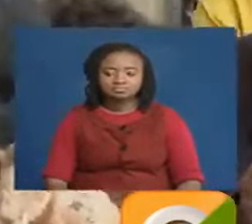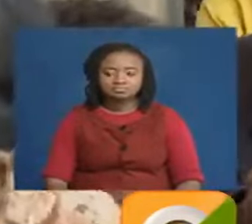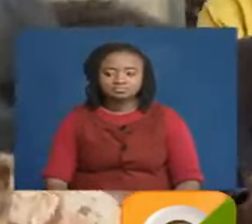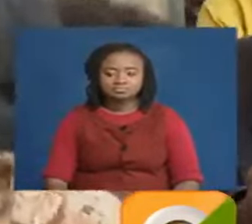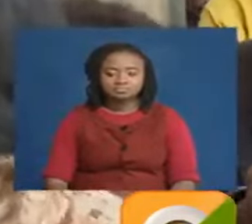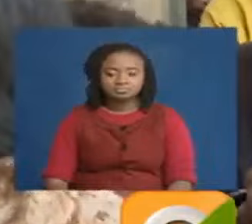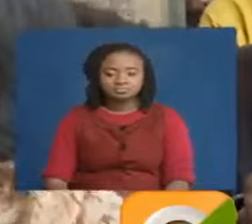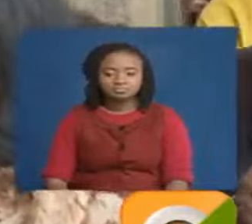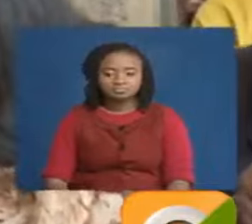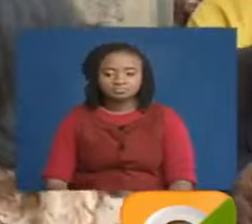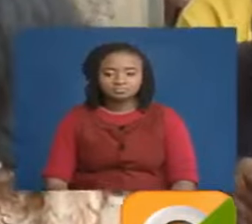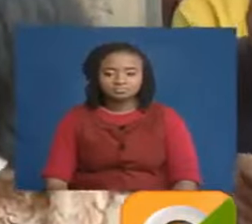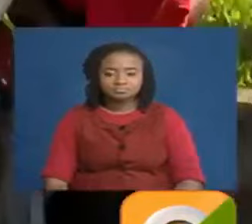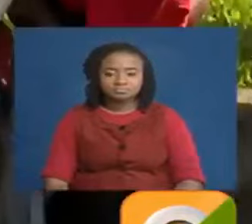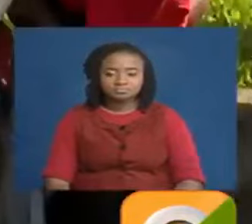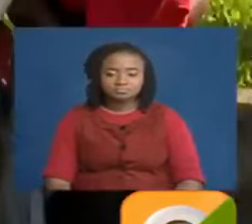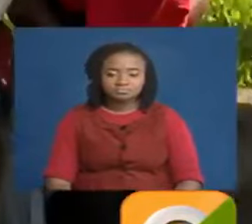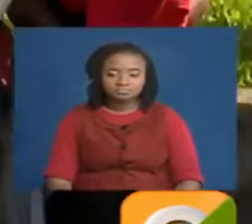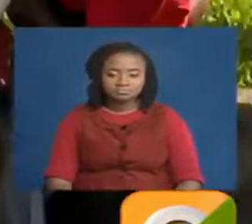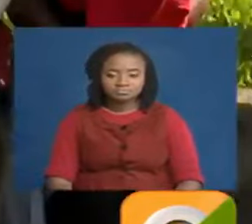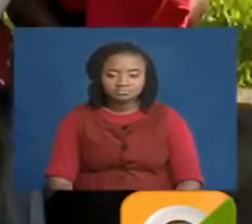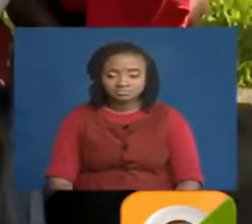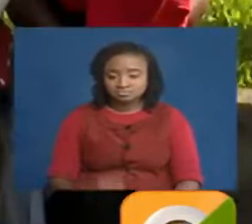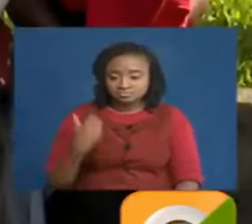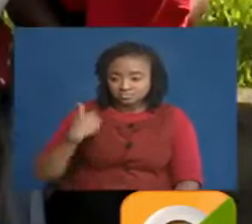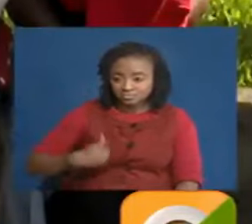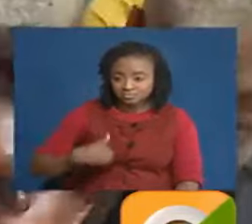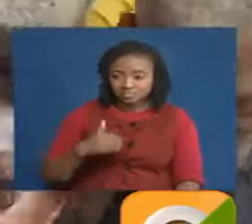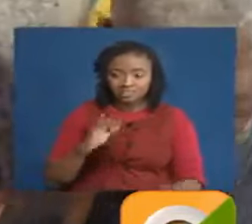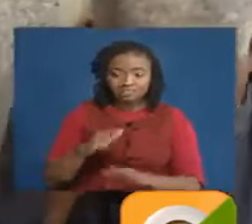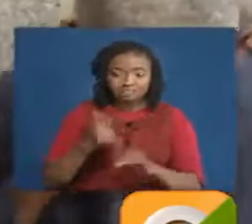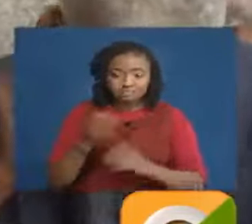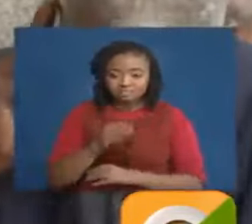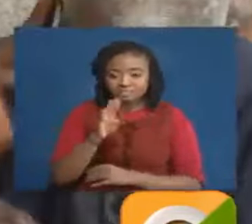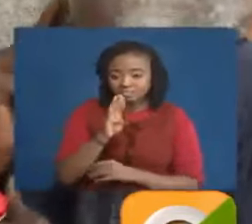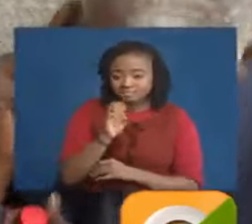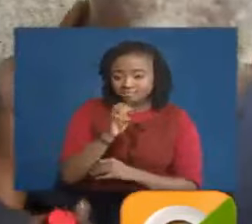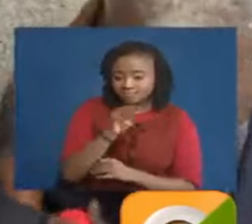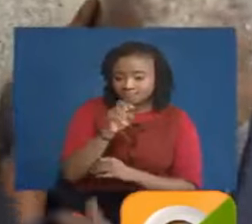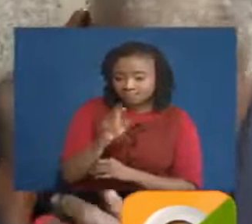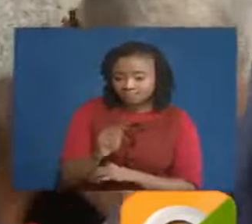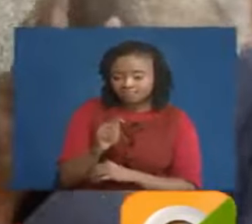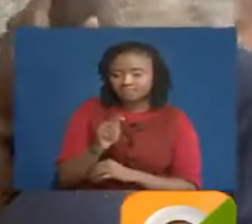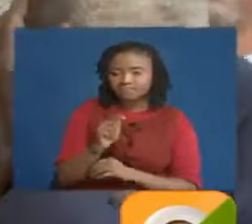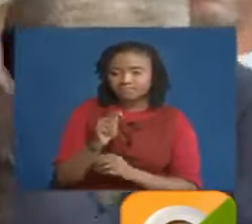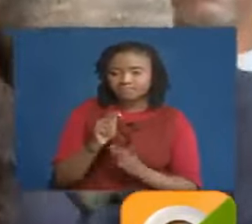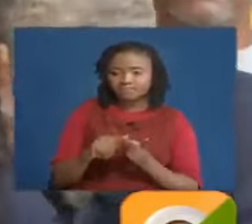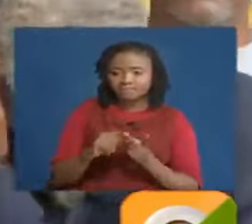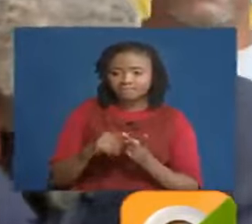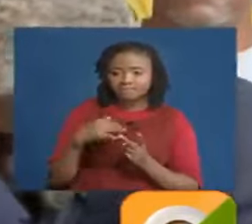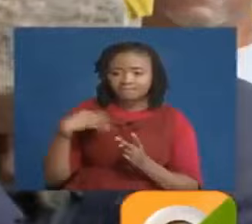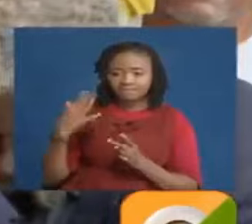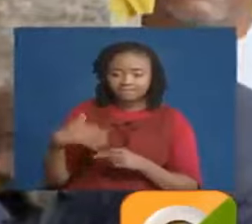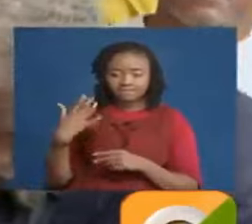Toka Bomet, kama kawaida tukienda kwa mahospitali na kwanga ngumu